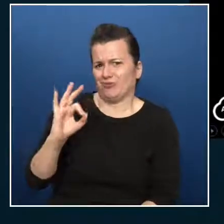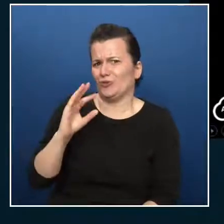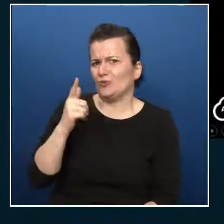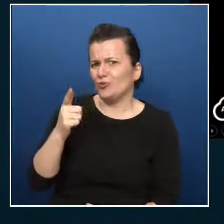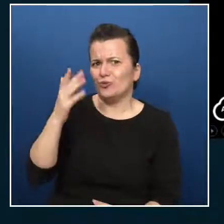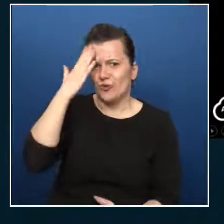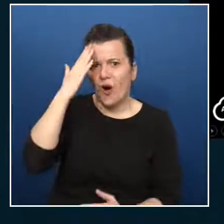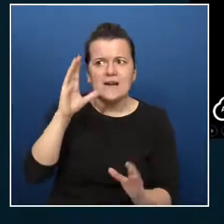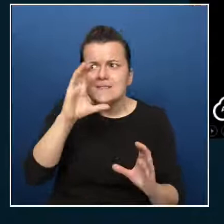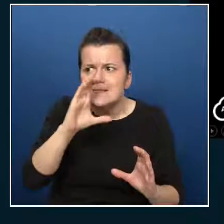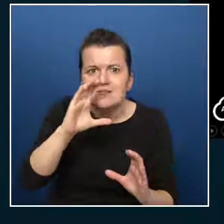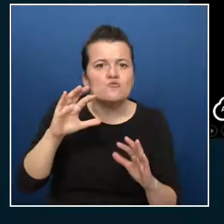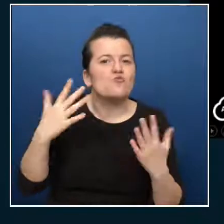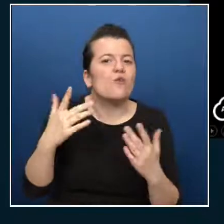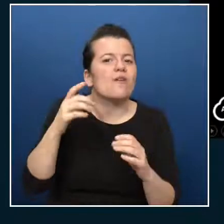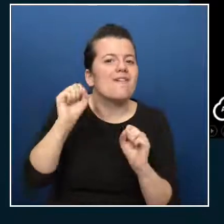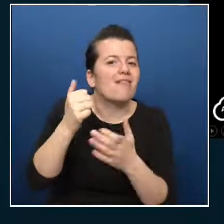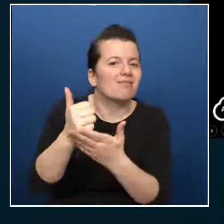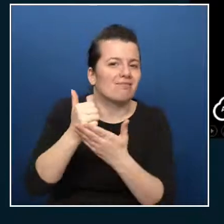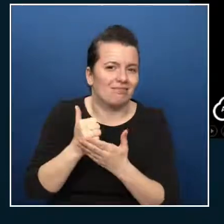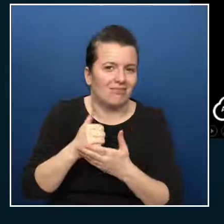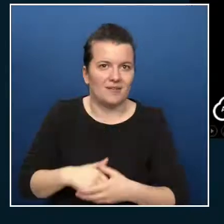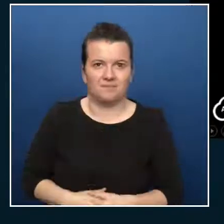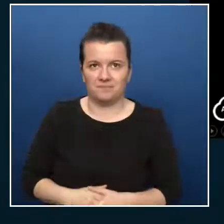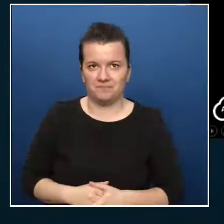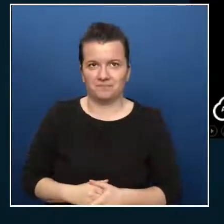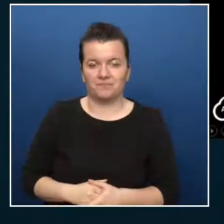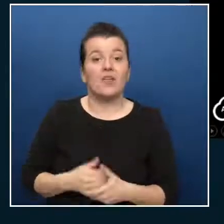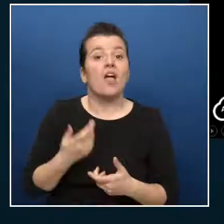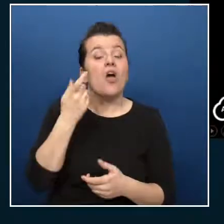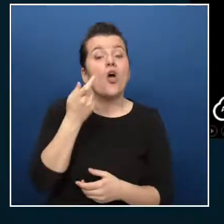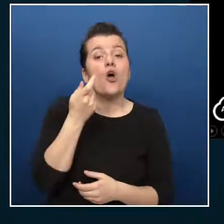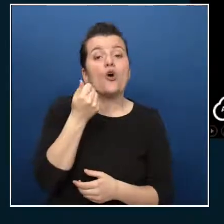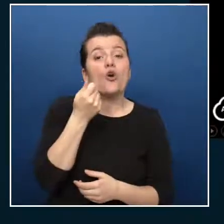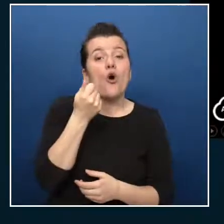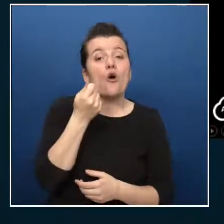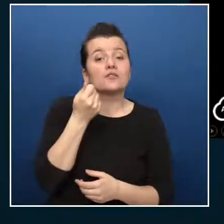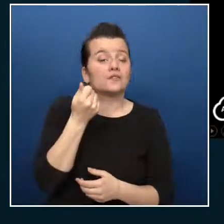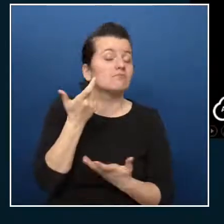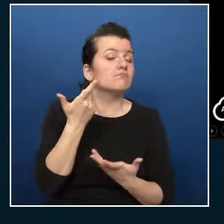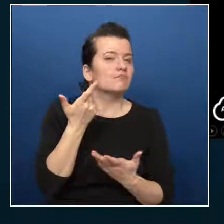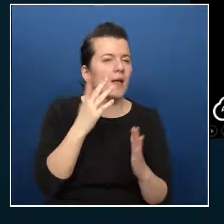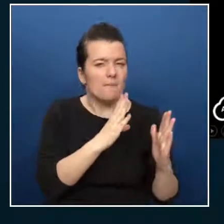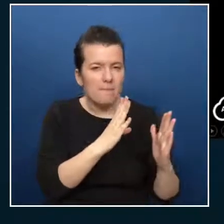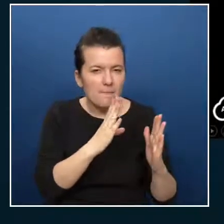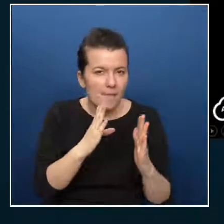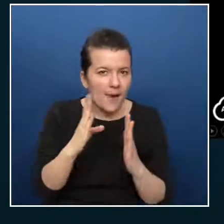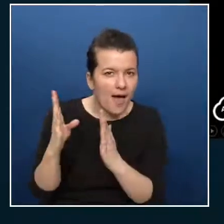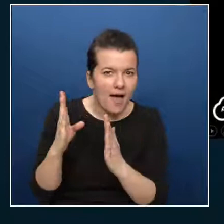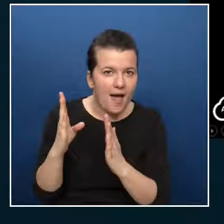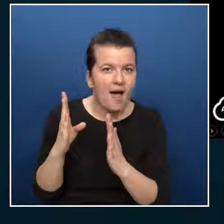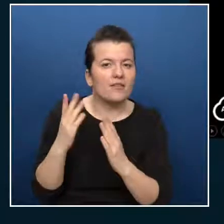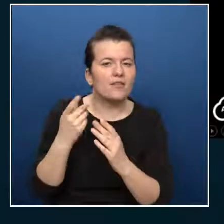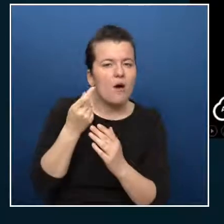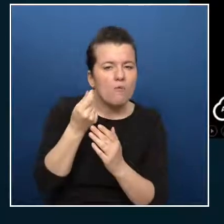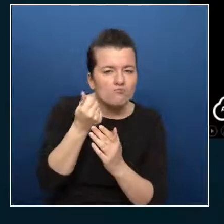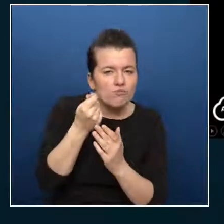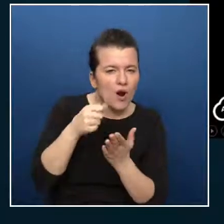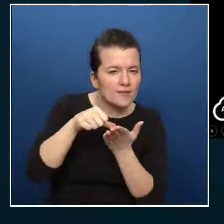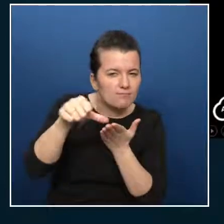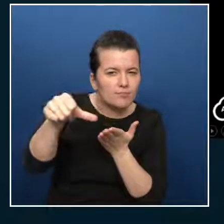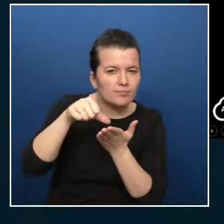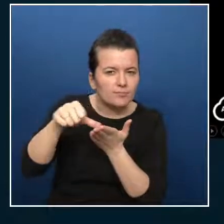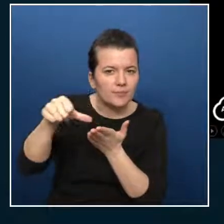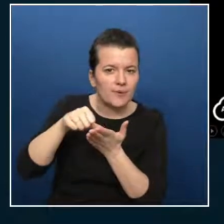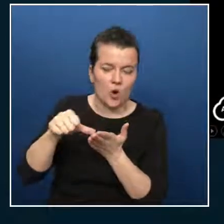11, cost planning and pricing evaluation is also important upon moving to the cloud, which